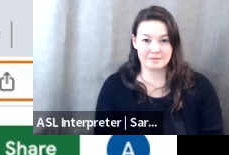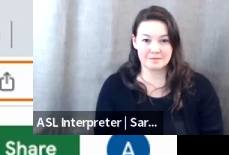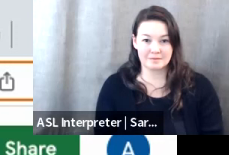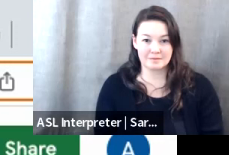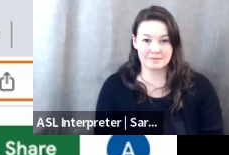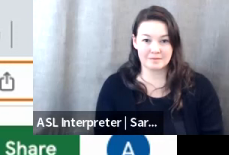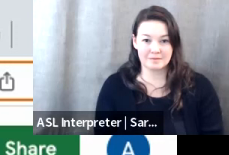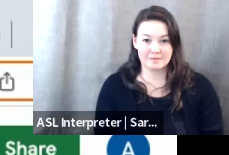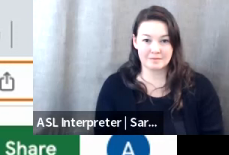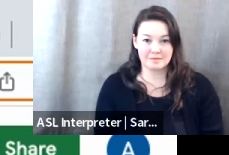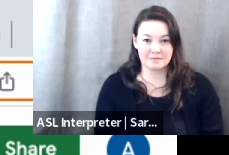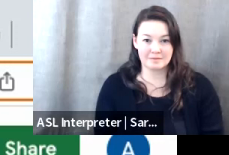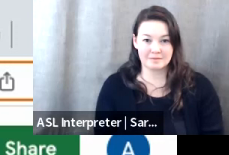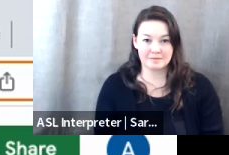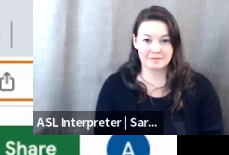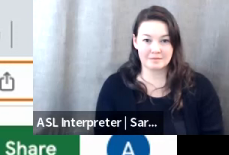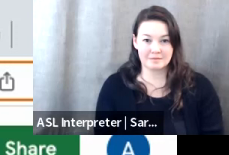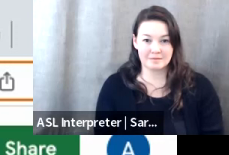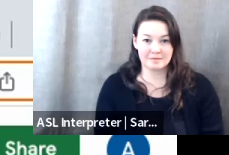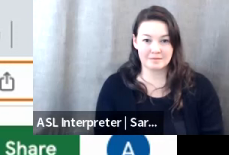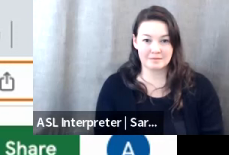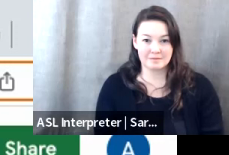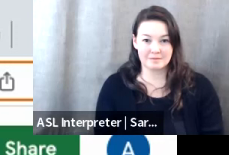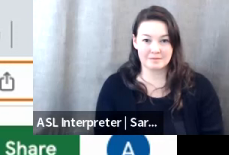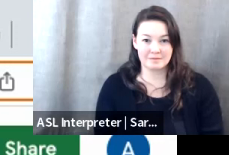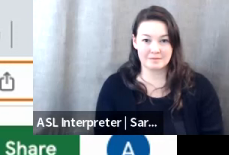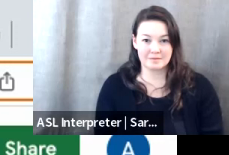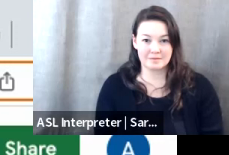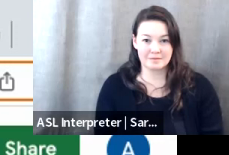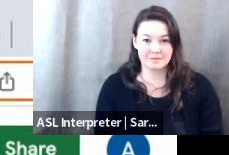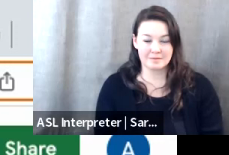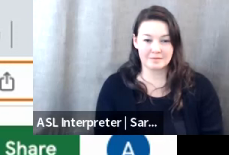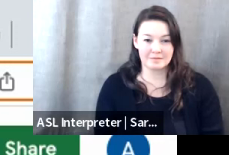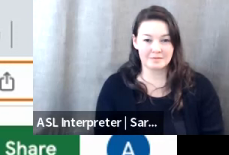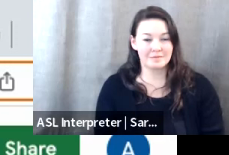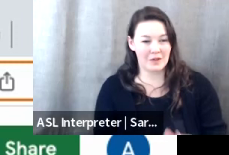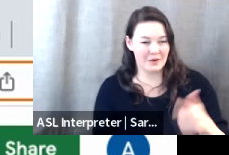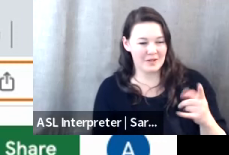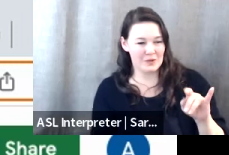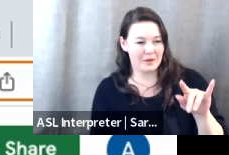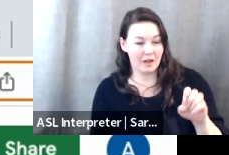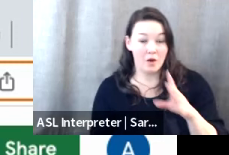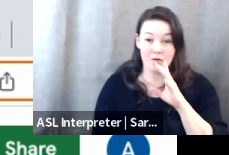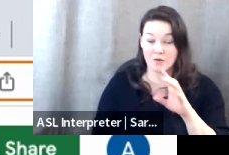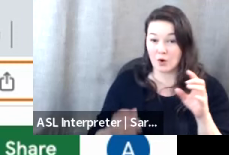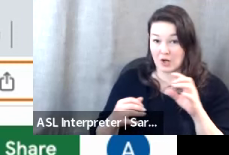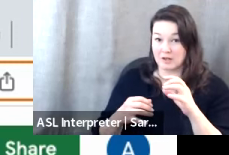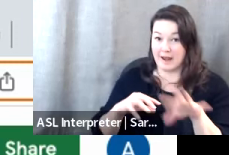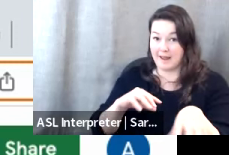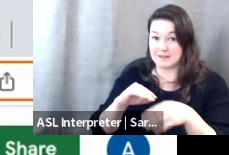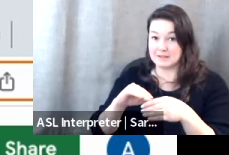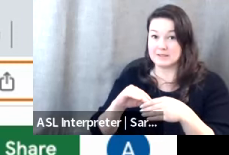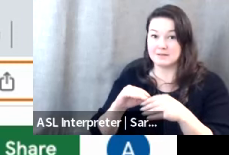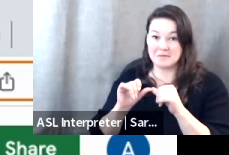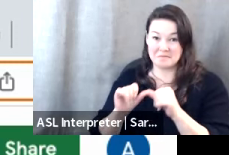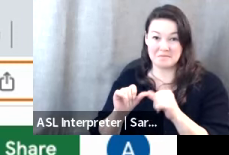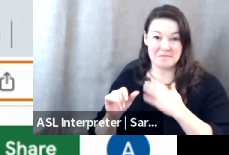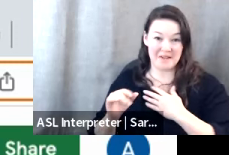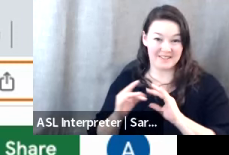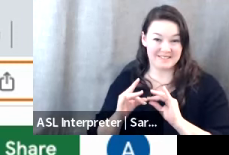de ir a seguir sus estudios y tener más educación. Go ahead, Julie. So to follow that last point, maybe a consideration